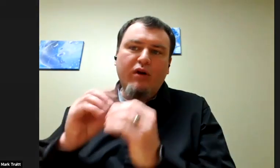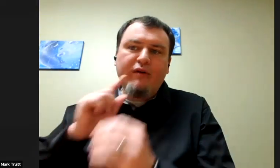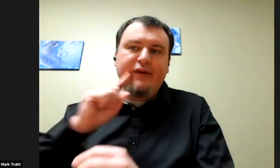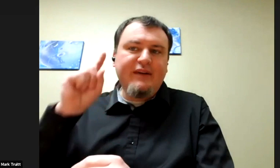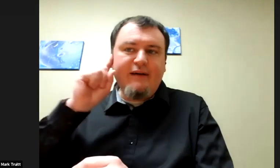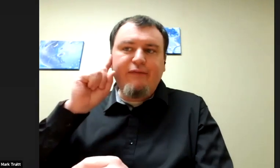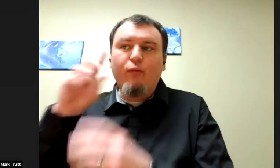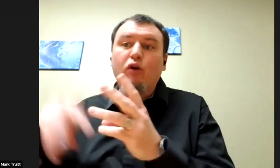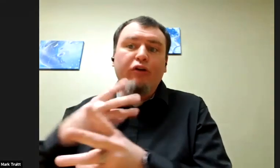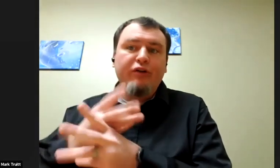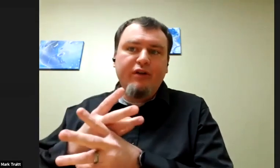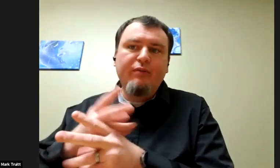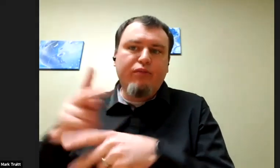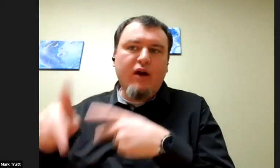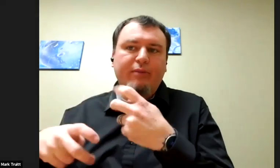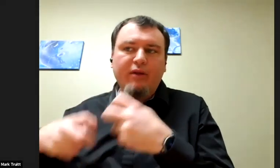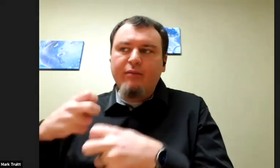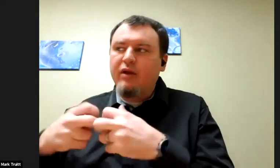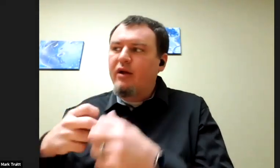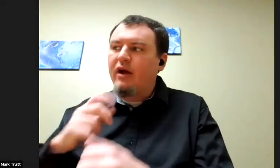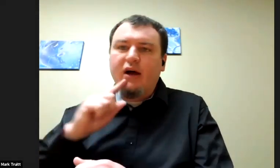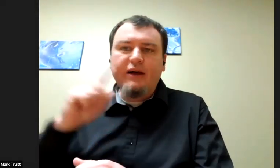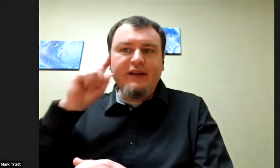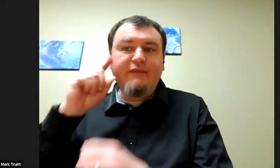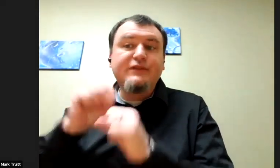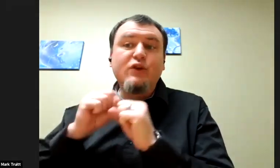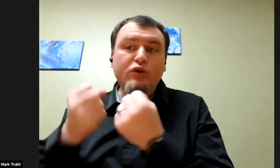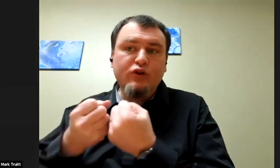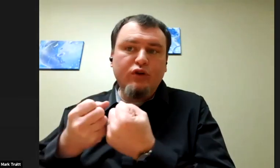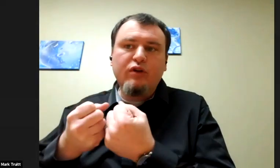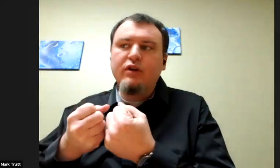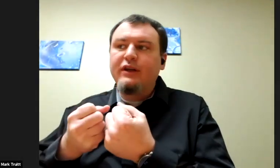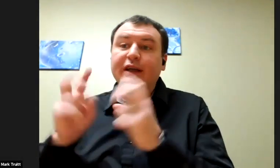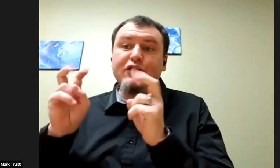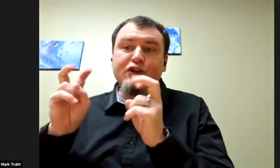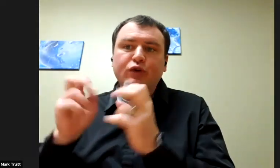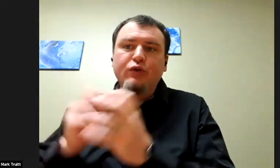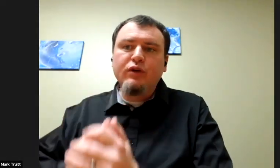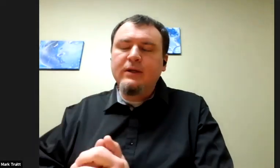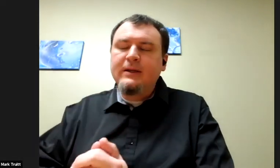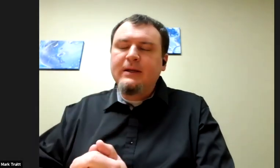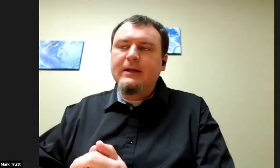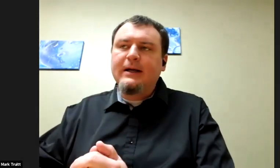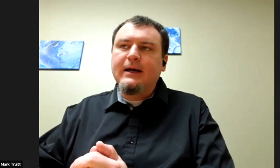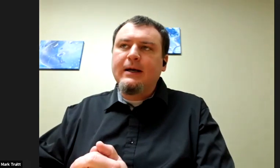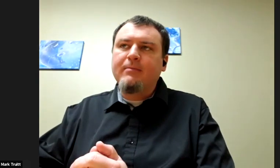It's more of a deaf world problem, a deaf social issue.